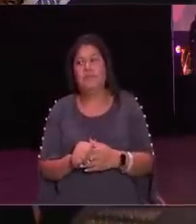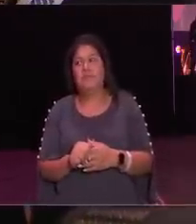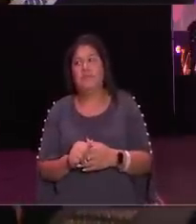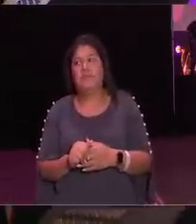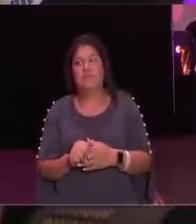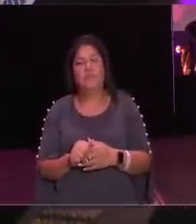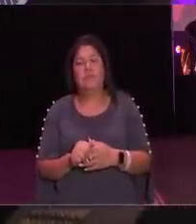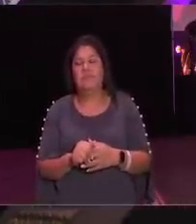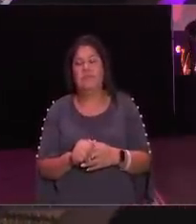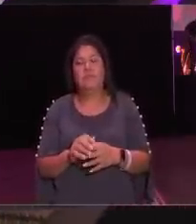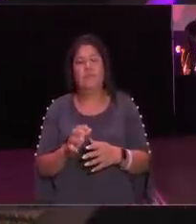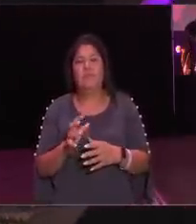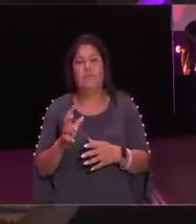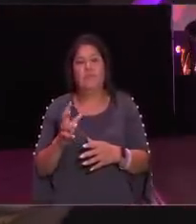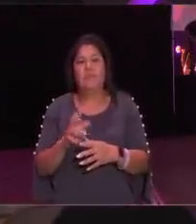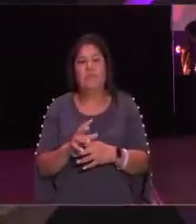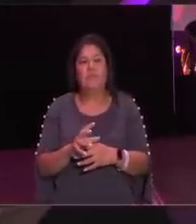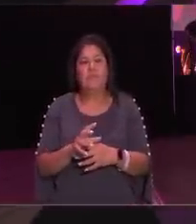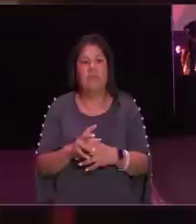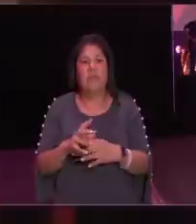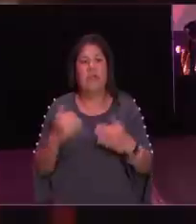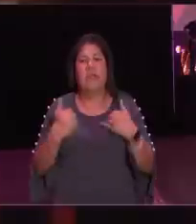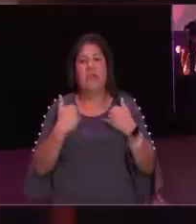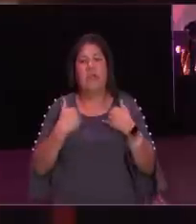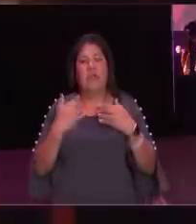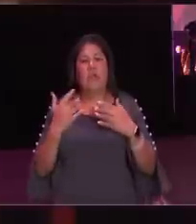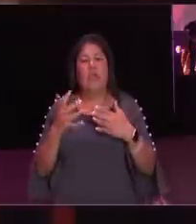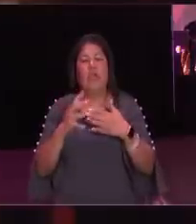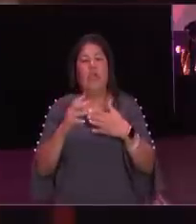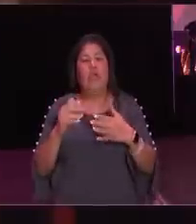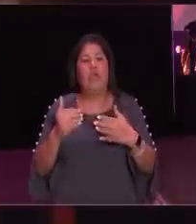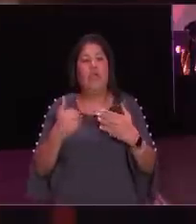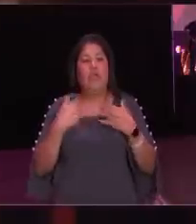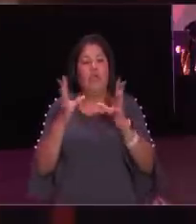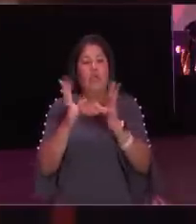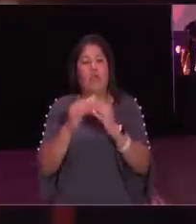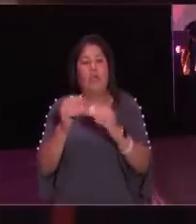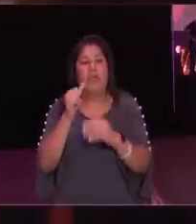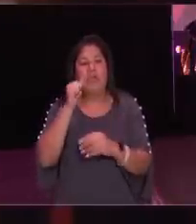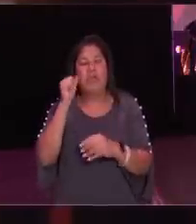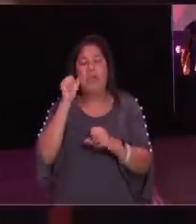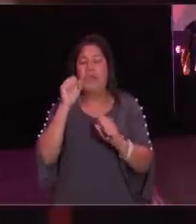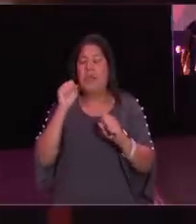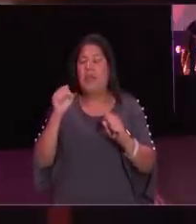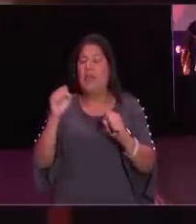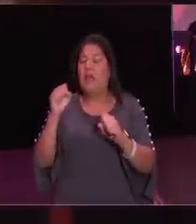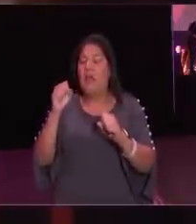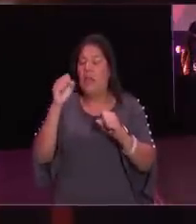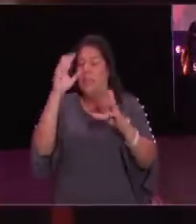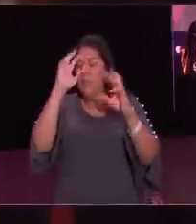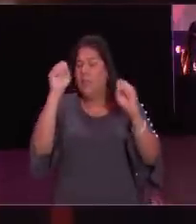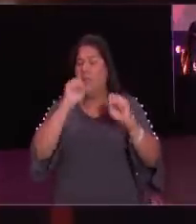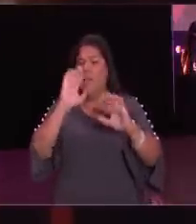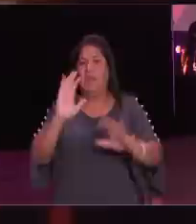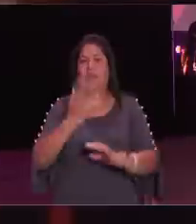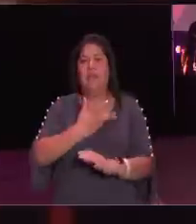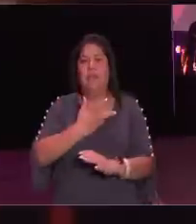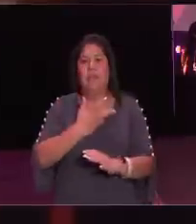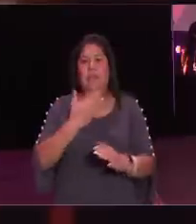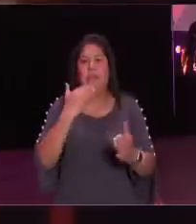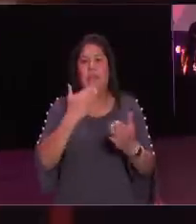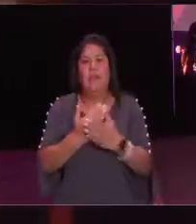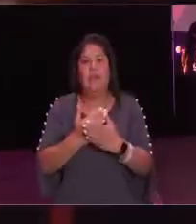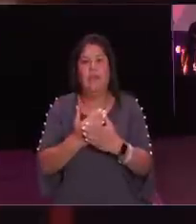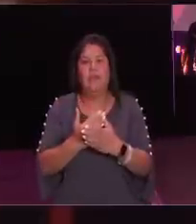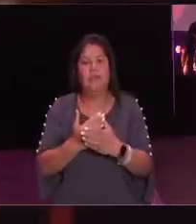tremendous job in this National Youth Conference. Last night, our president blessed us, and we are so thankful for the word